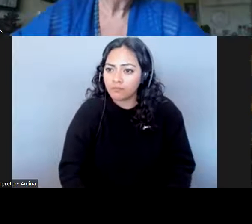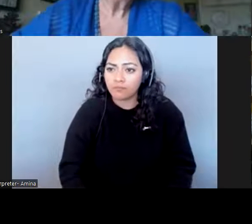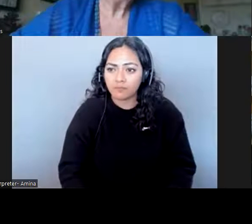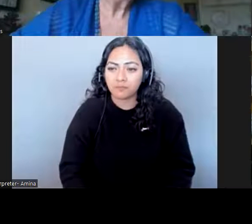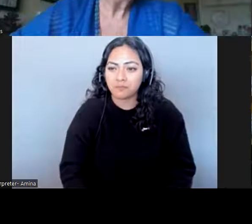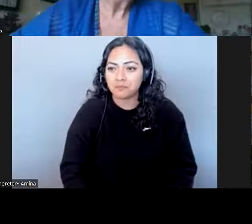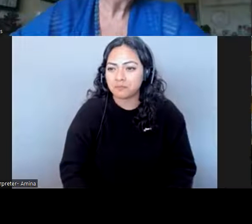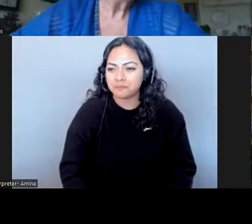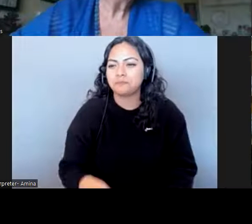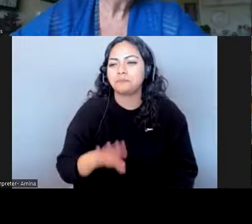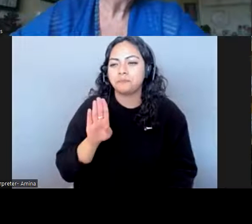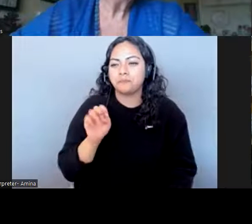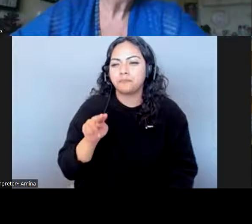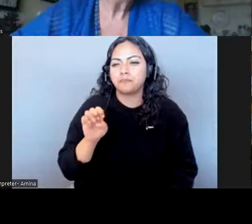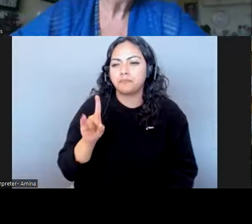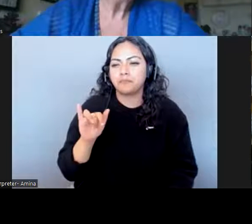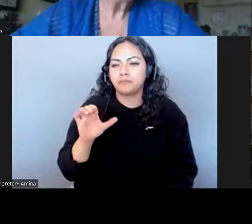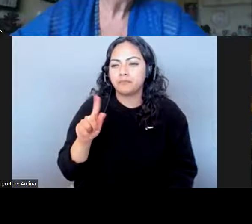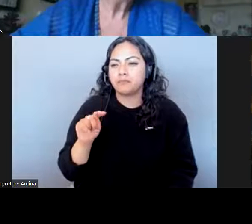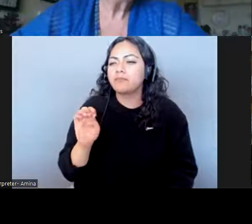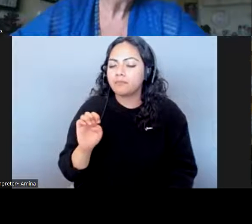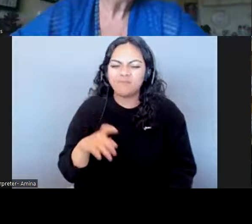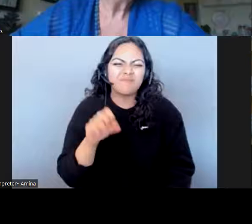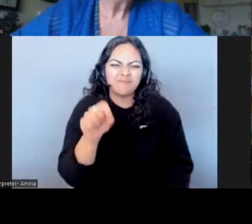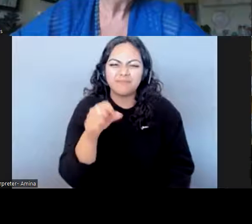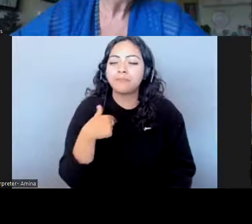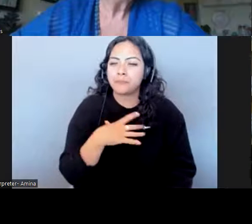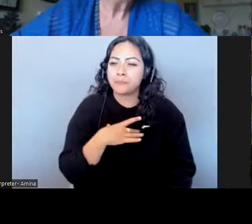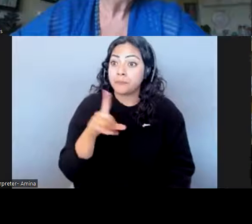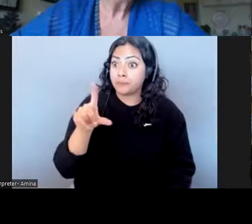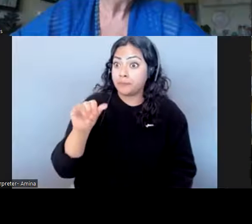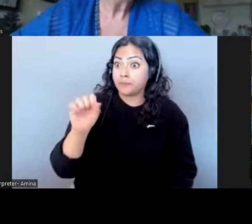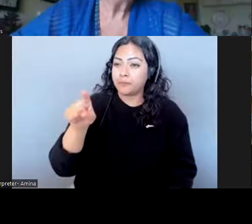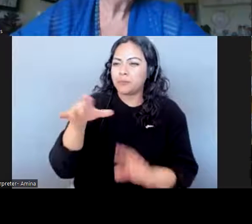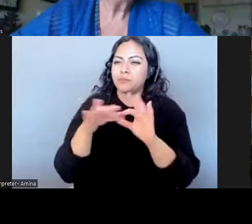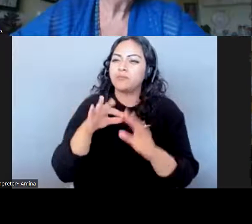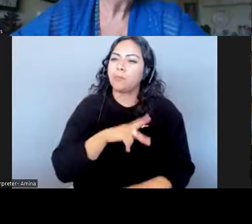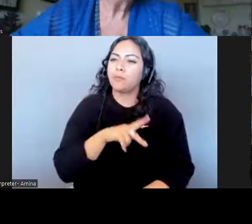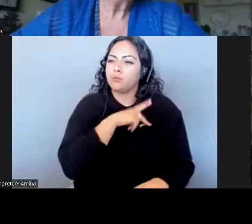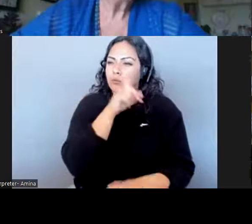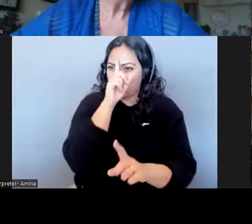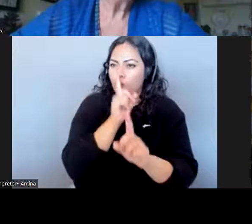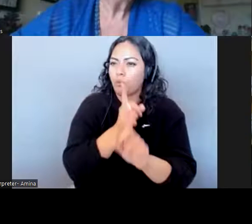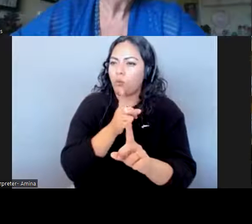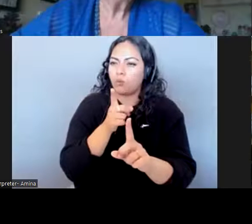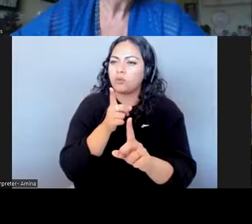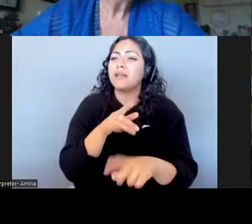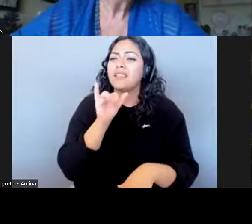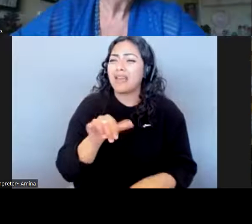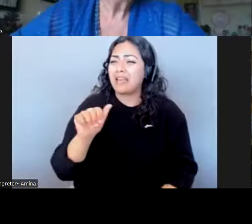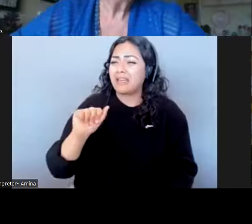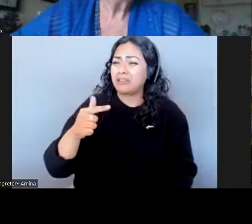Yeah, I find it very fascinating. I really liked it, Lois, when you talked about your personal goal to end ageism, because